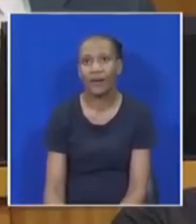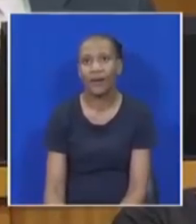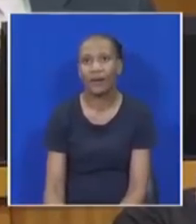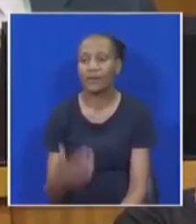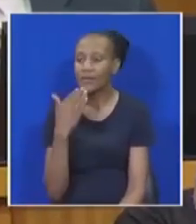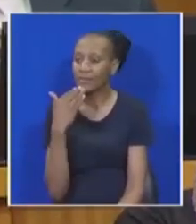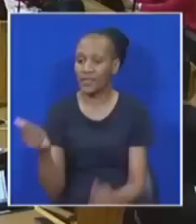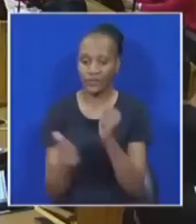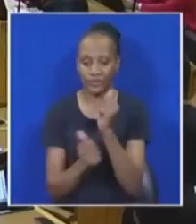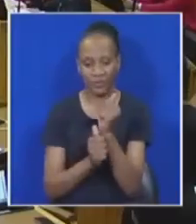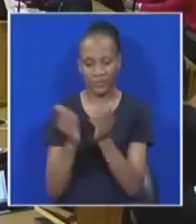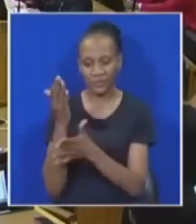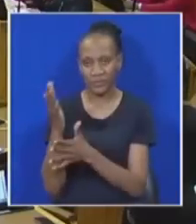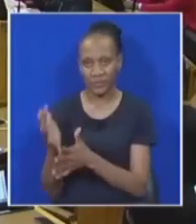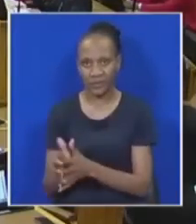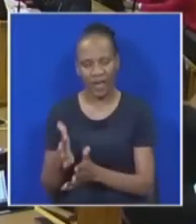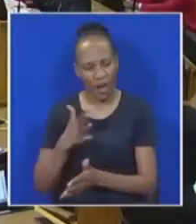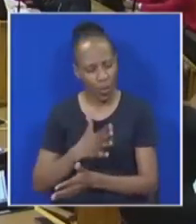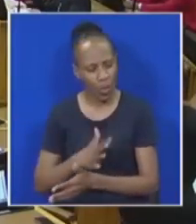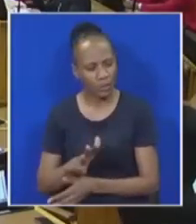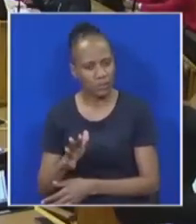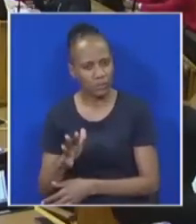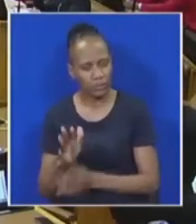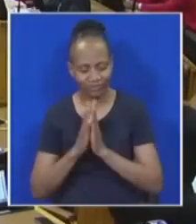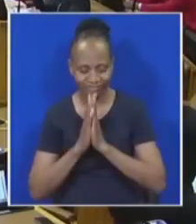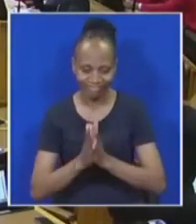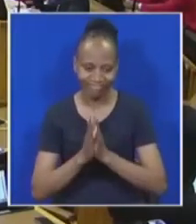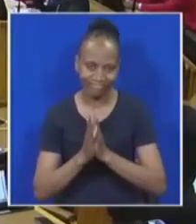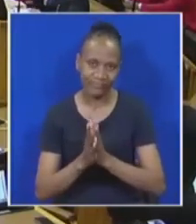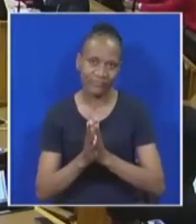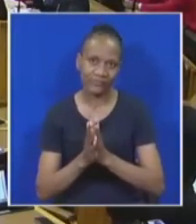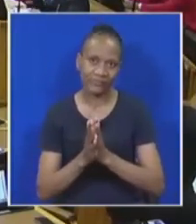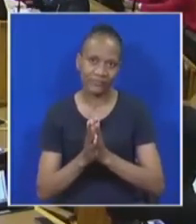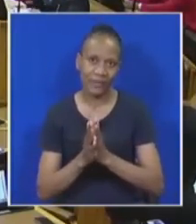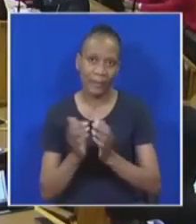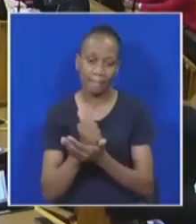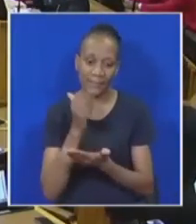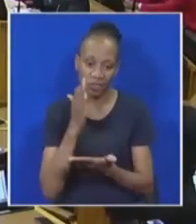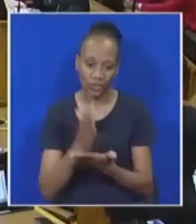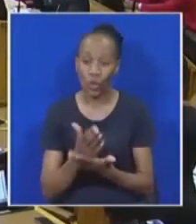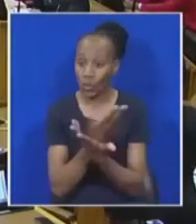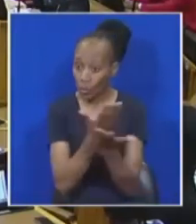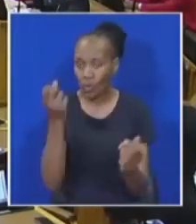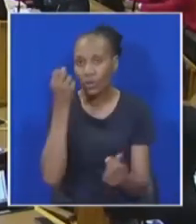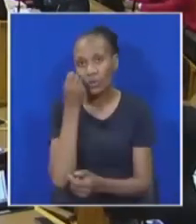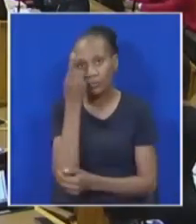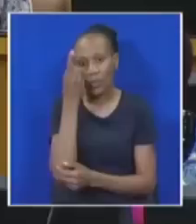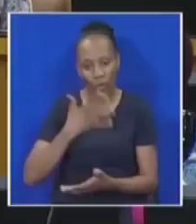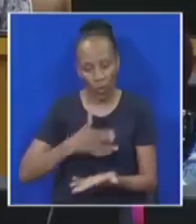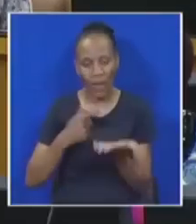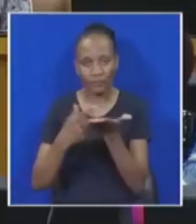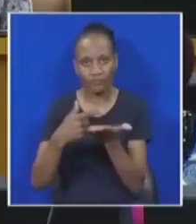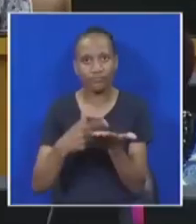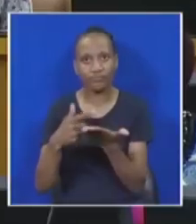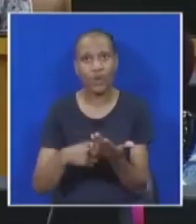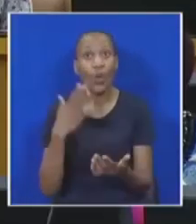Thank you, Deputy Speaker. I just wanted to request you, Deputy Speaker, to make sure that the House understands that we're just here for debate. Then when